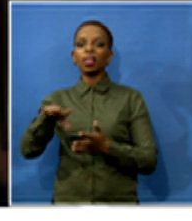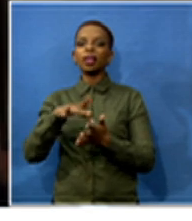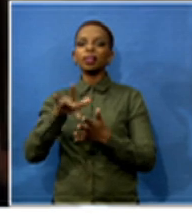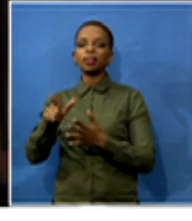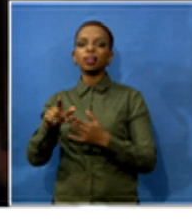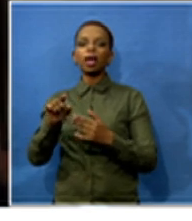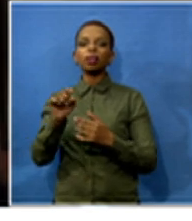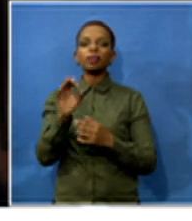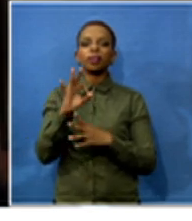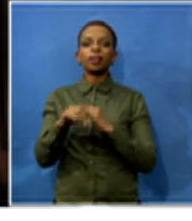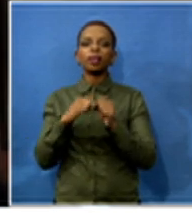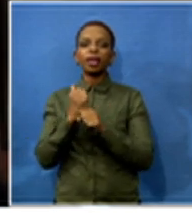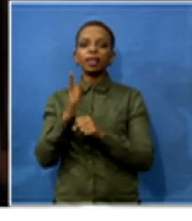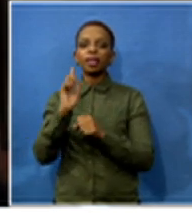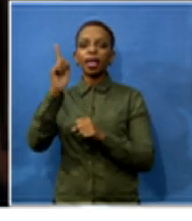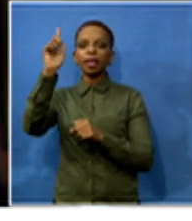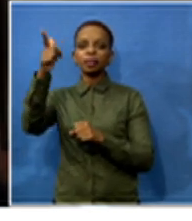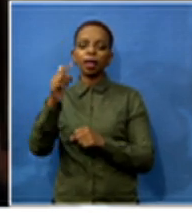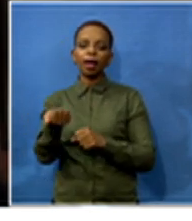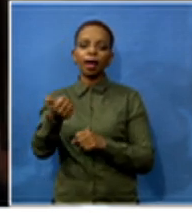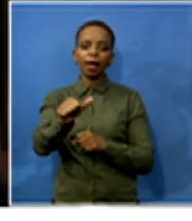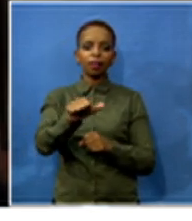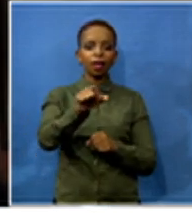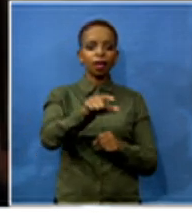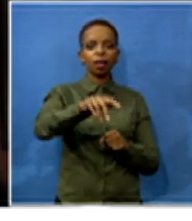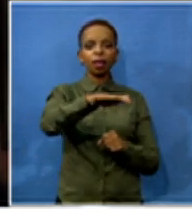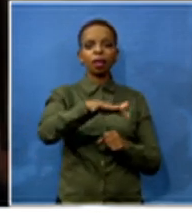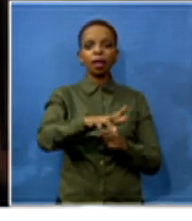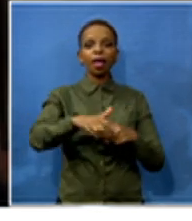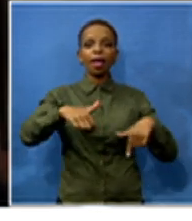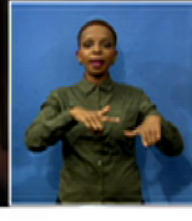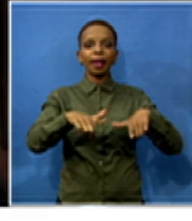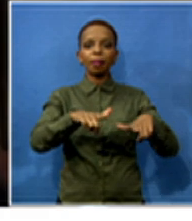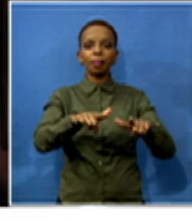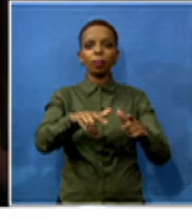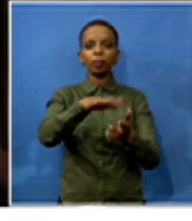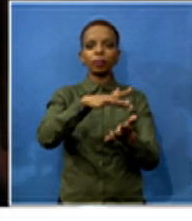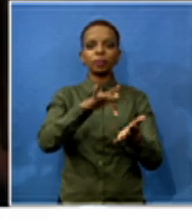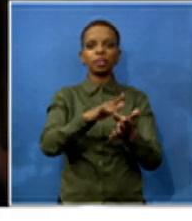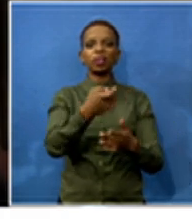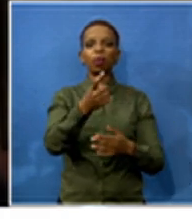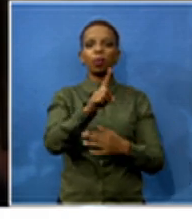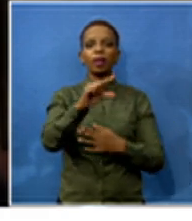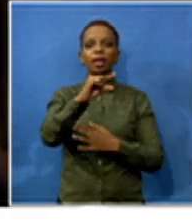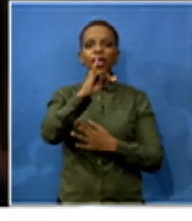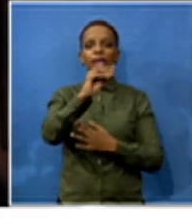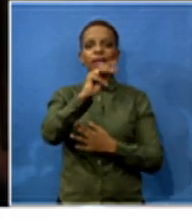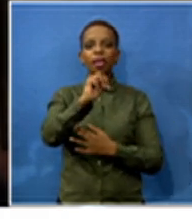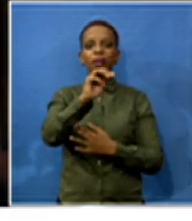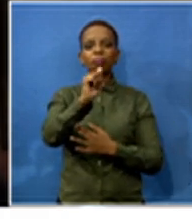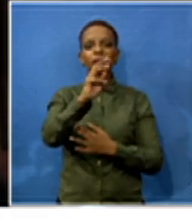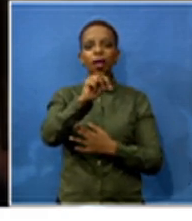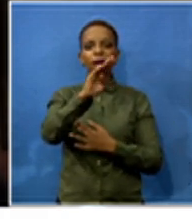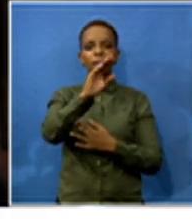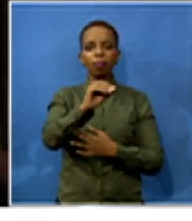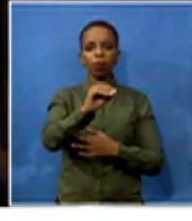few years later by another center in Limpopo province called Dimamu and operated by the University of